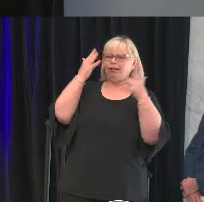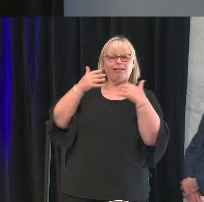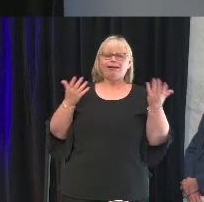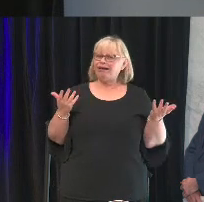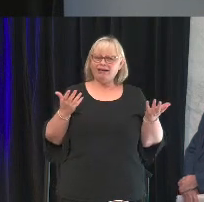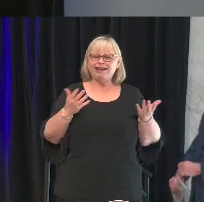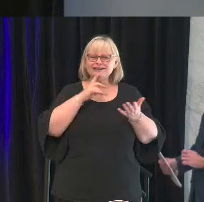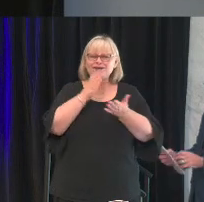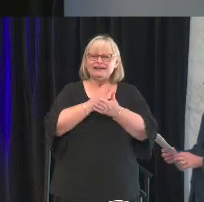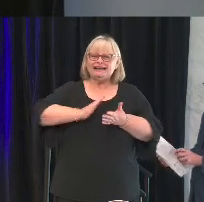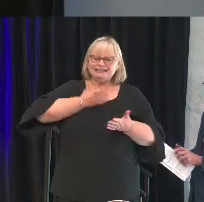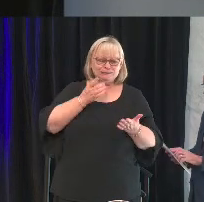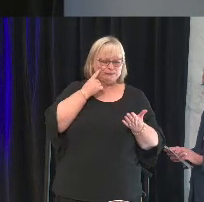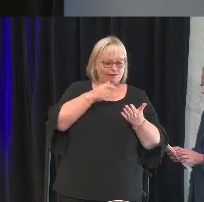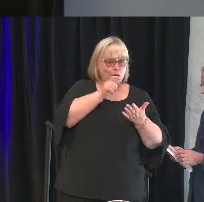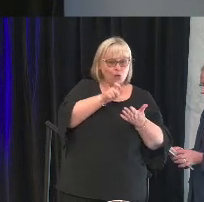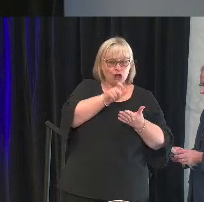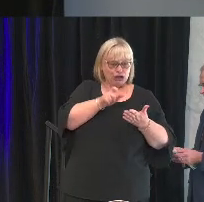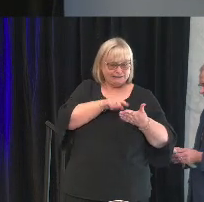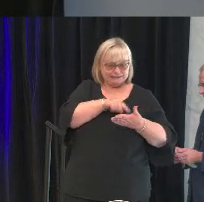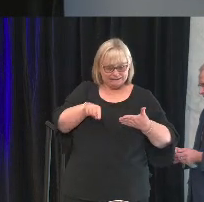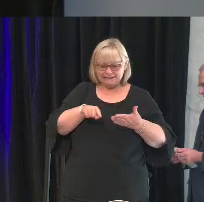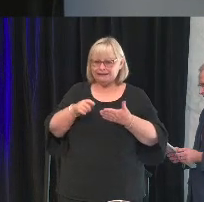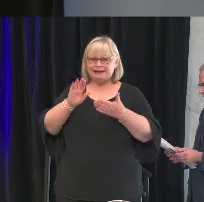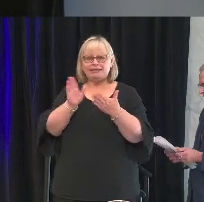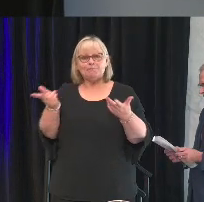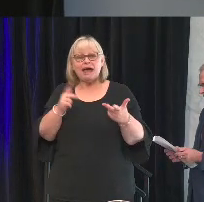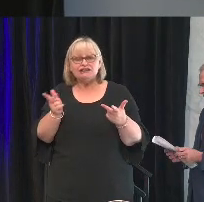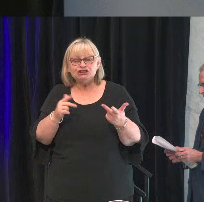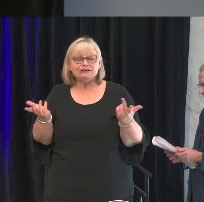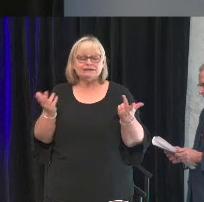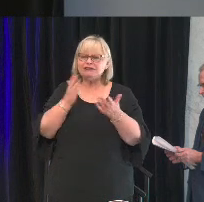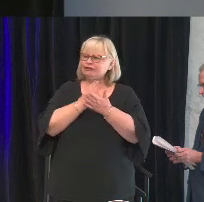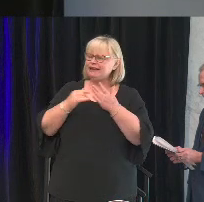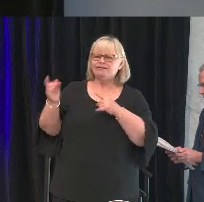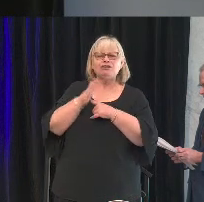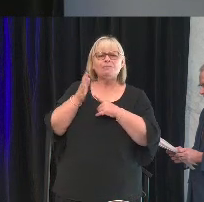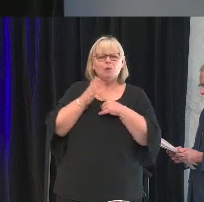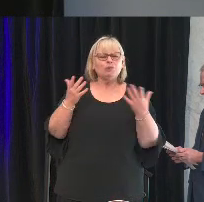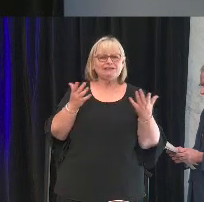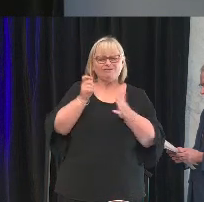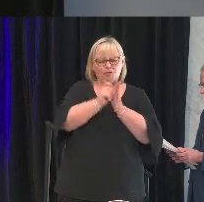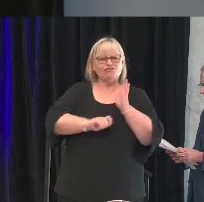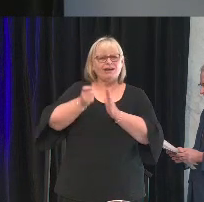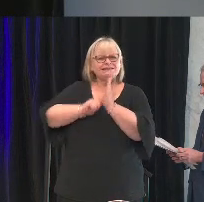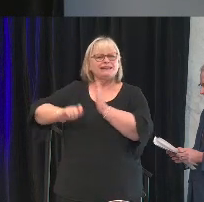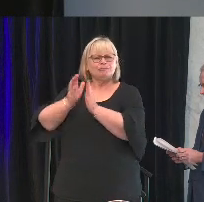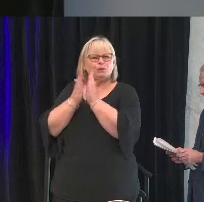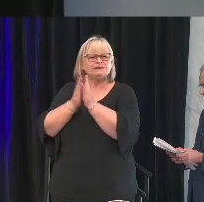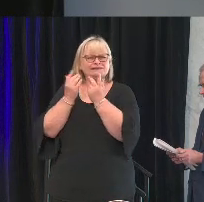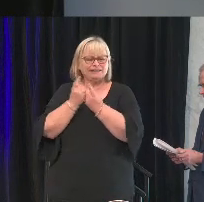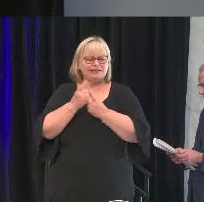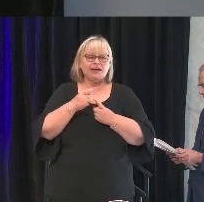these words, these pages, these thinkers and artists really matter. I congratulate all of